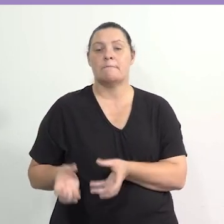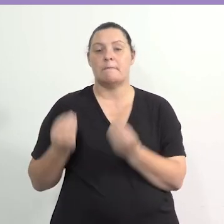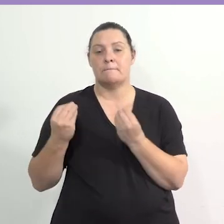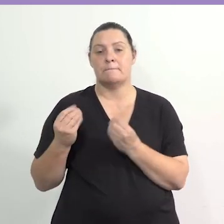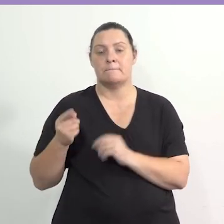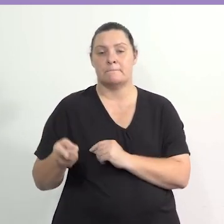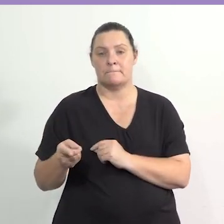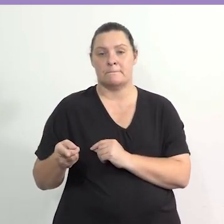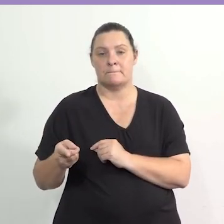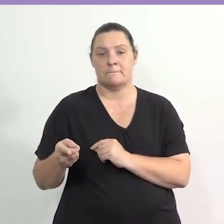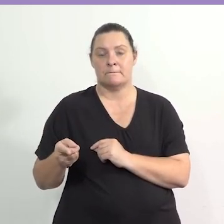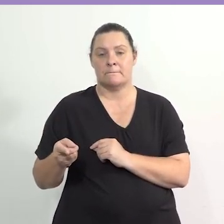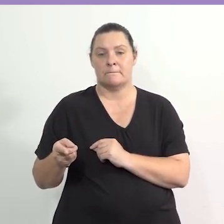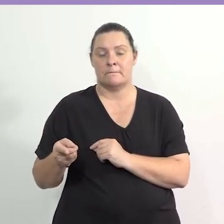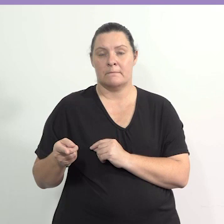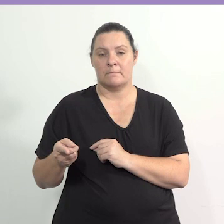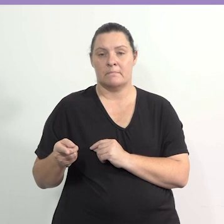going to give us there a